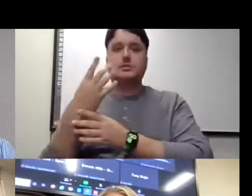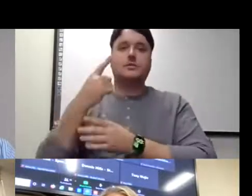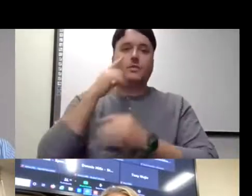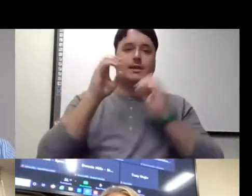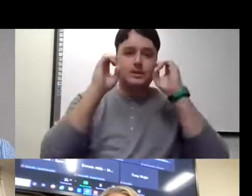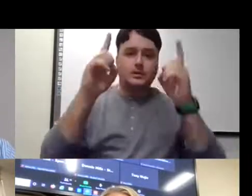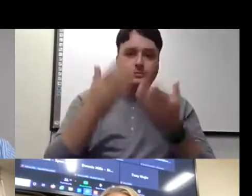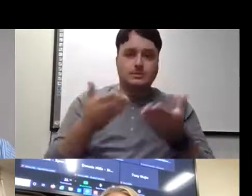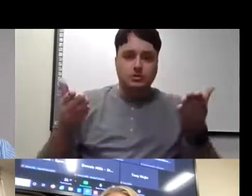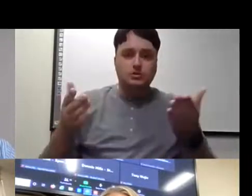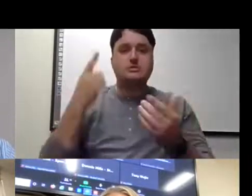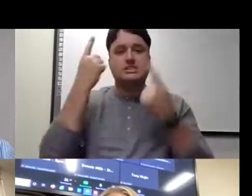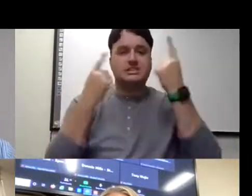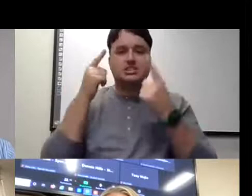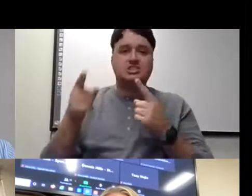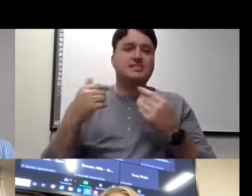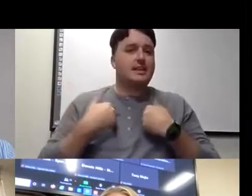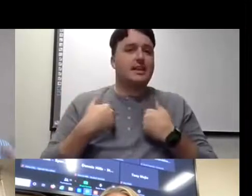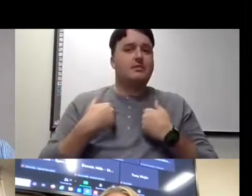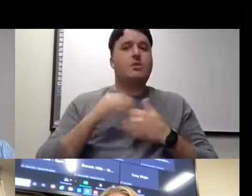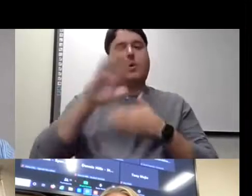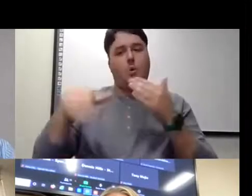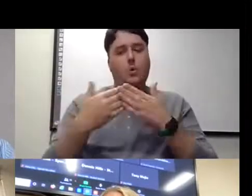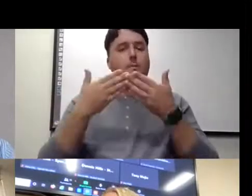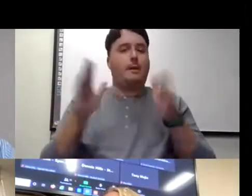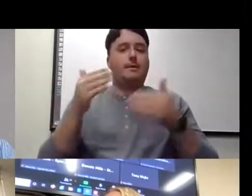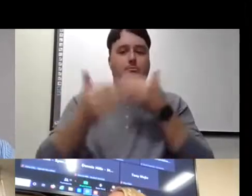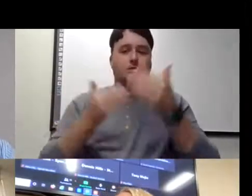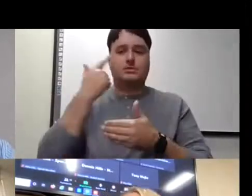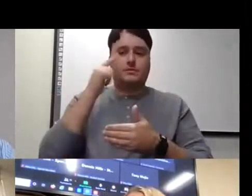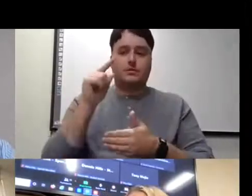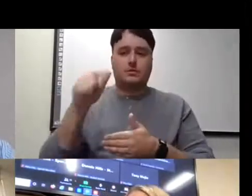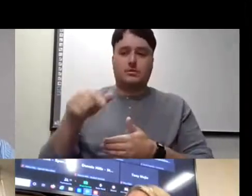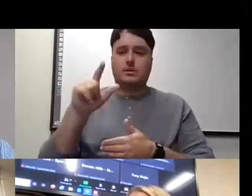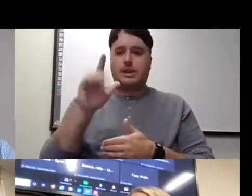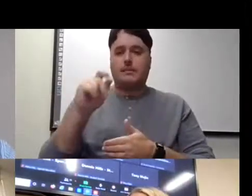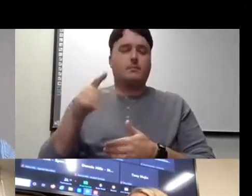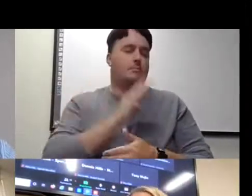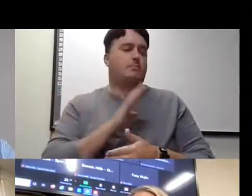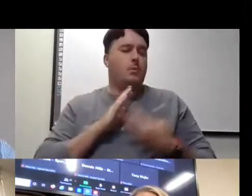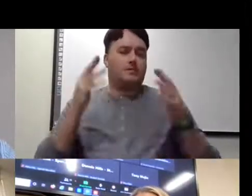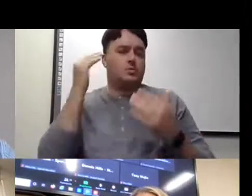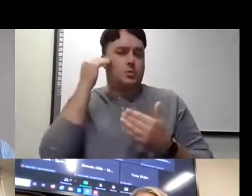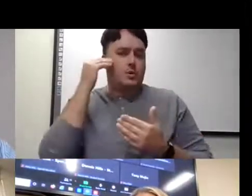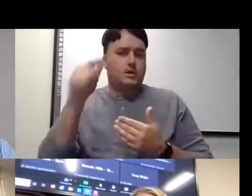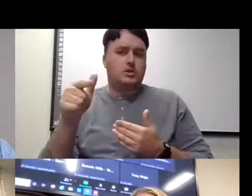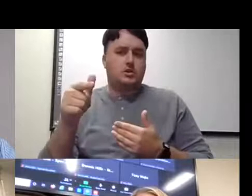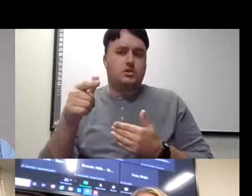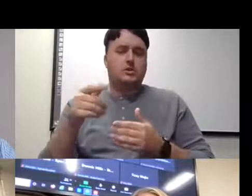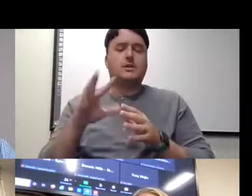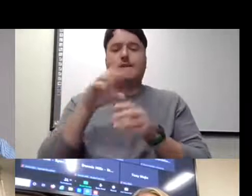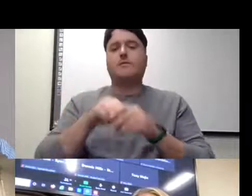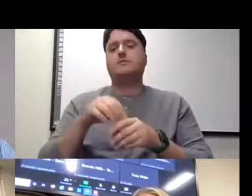educational materials considered, to have the whole public process for the LCAP, which, as the board is aware, involves